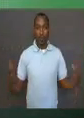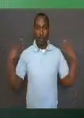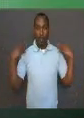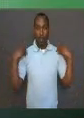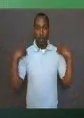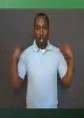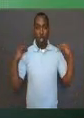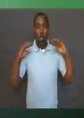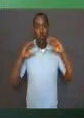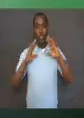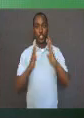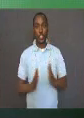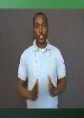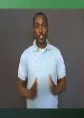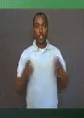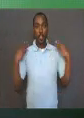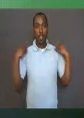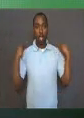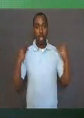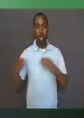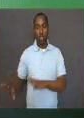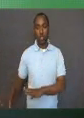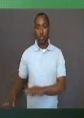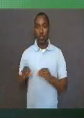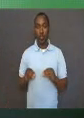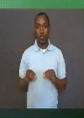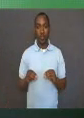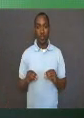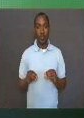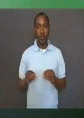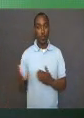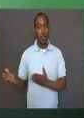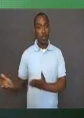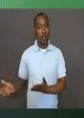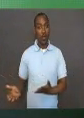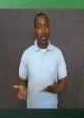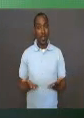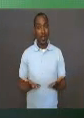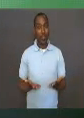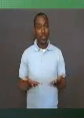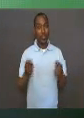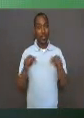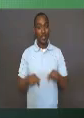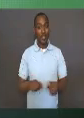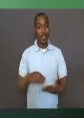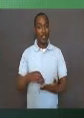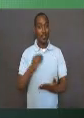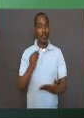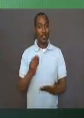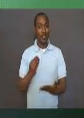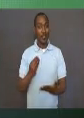Hello, teacher. Hello, students. Welcome to today's lesson